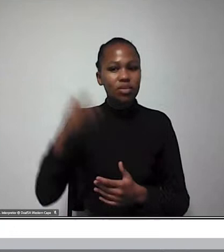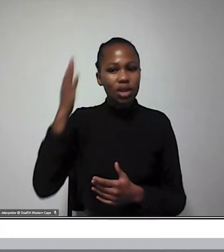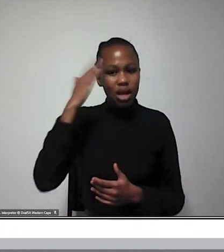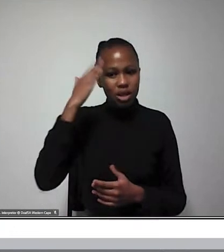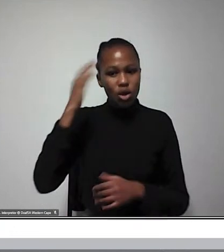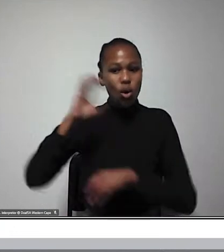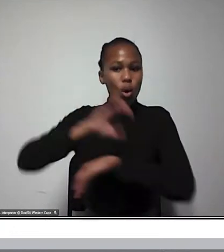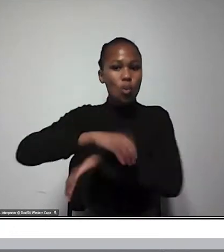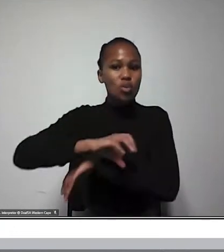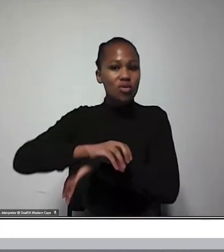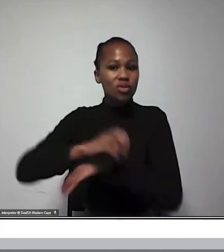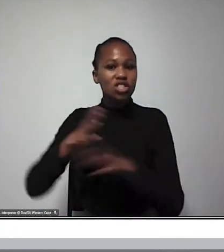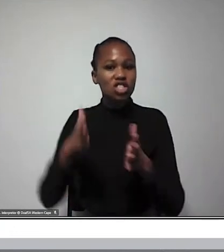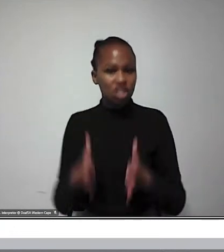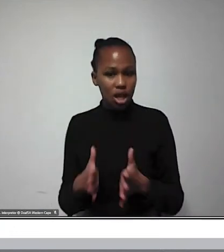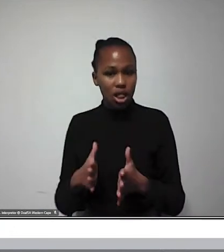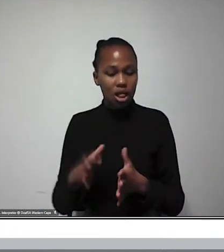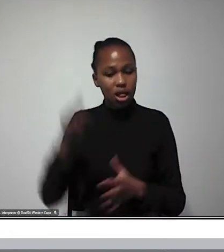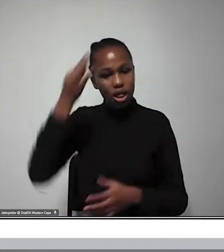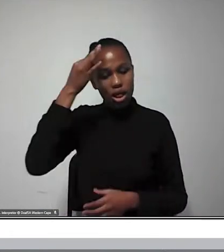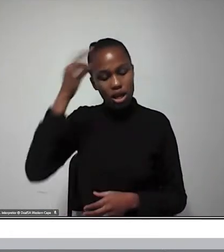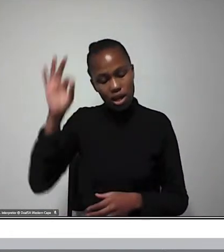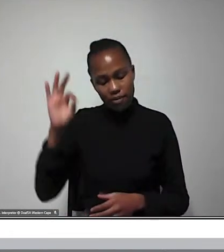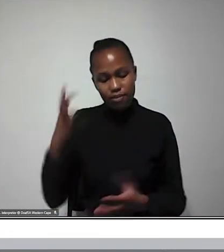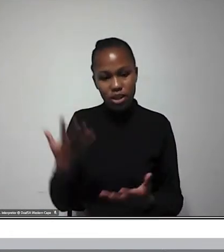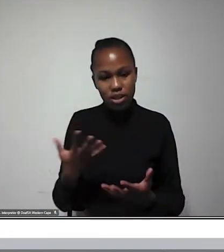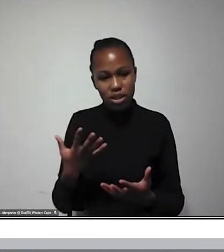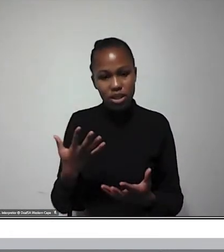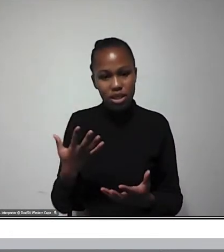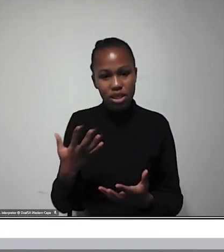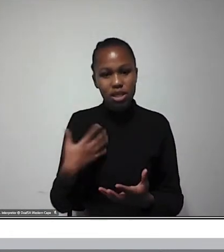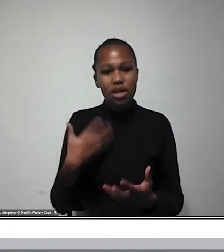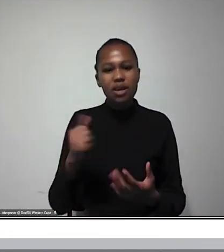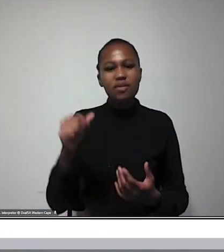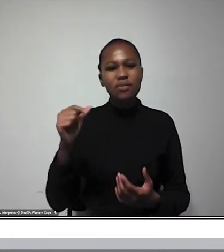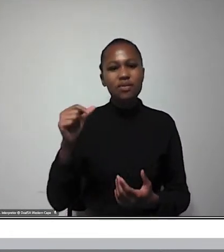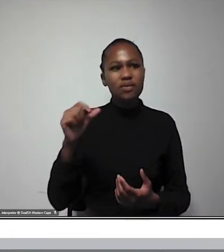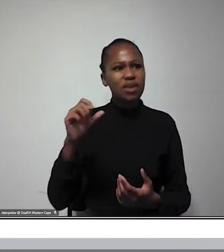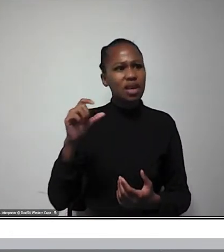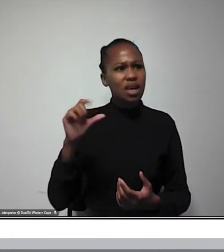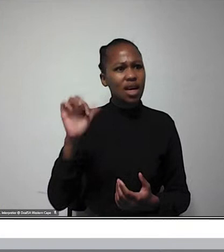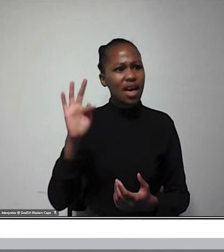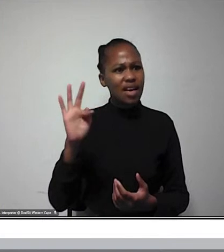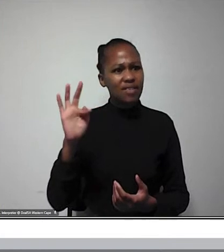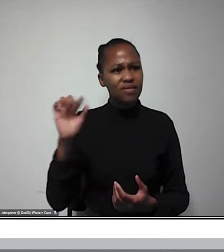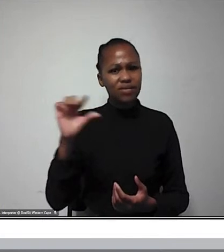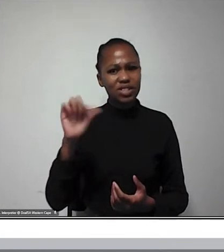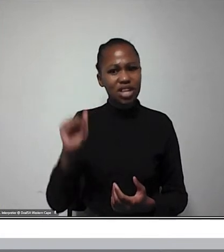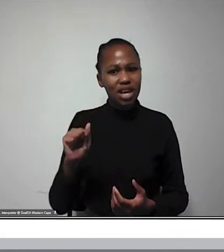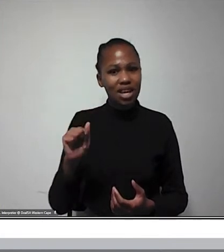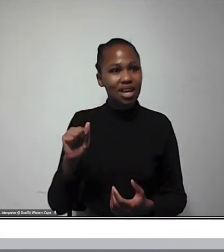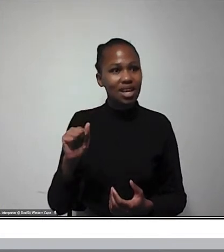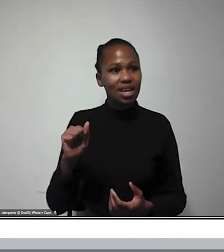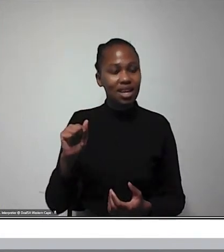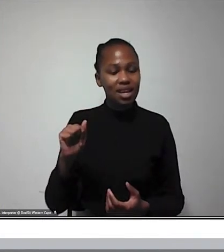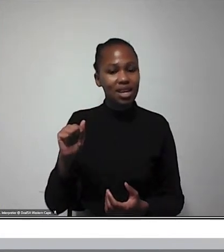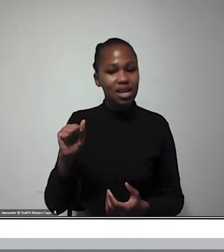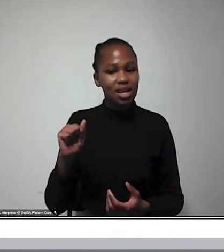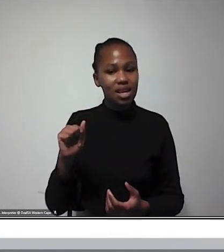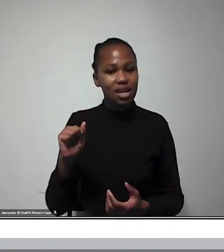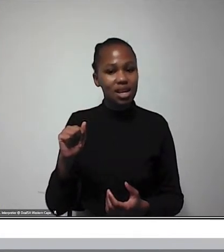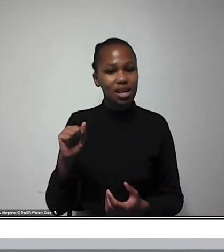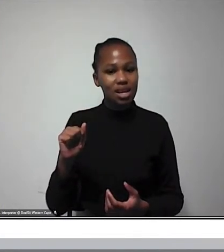provincial government, we can't enter into an FTA with the US, but my question